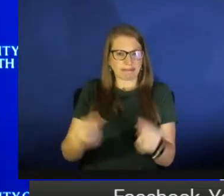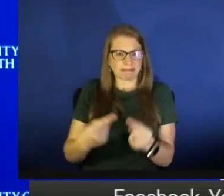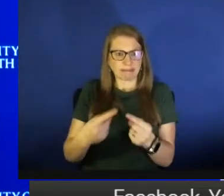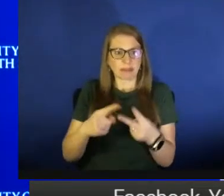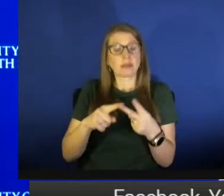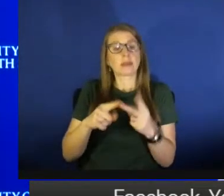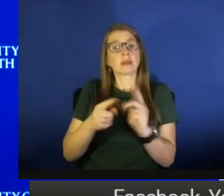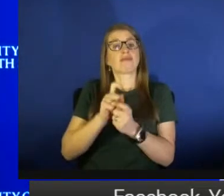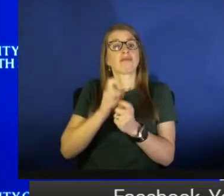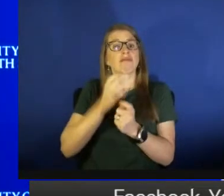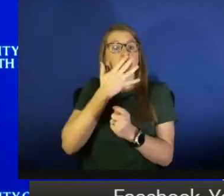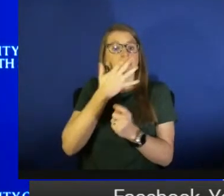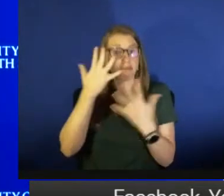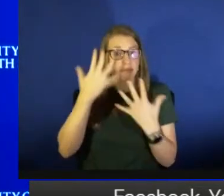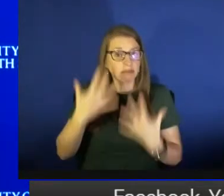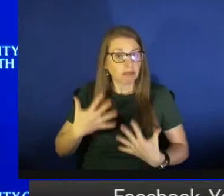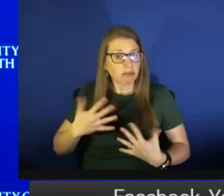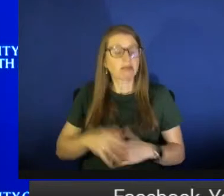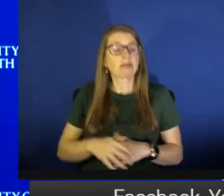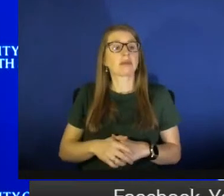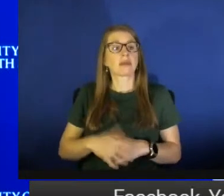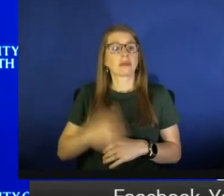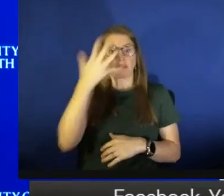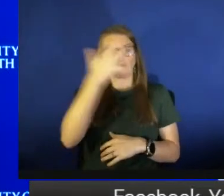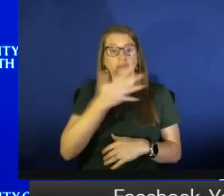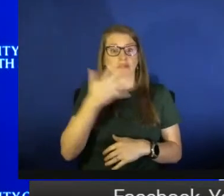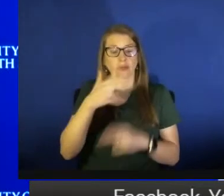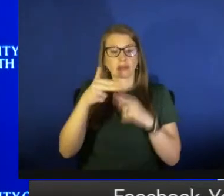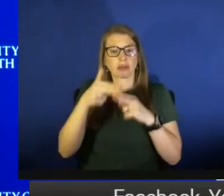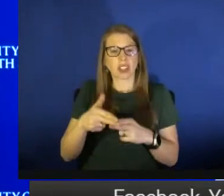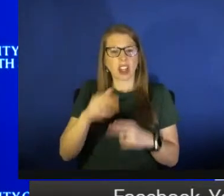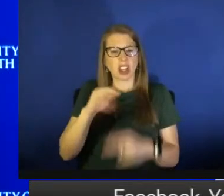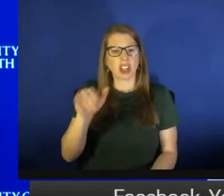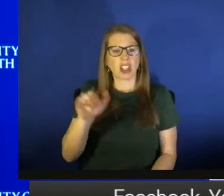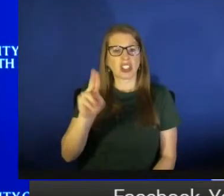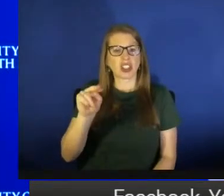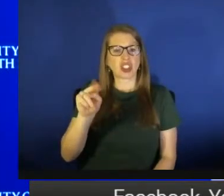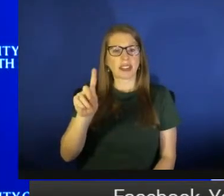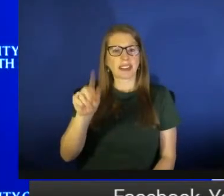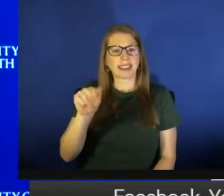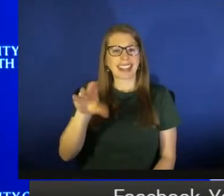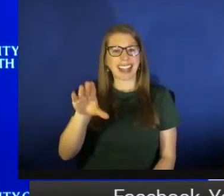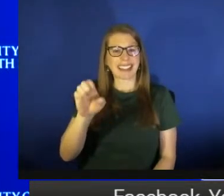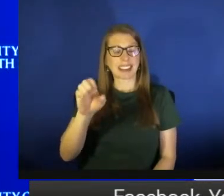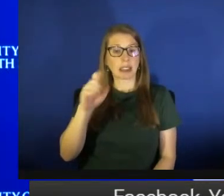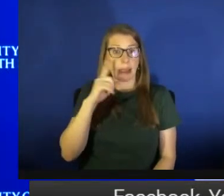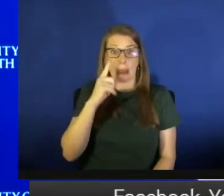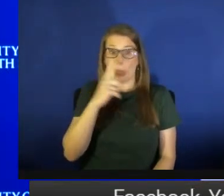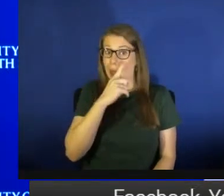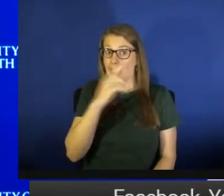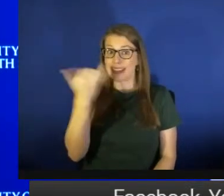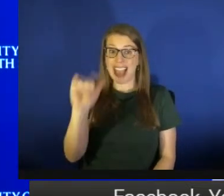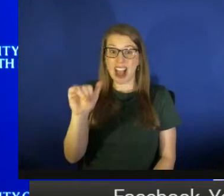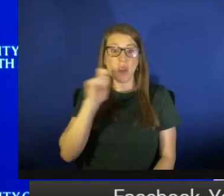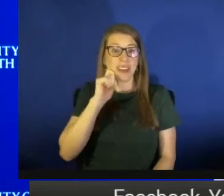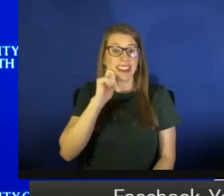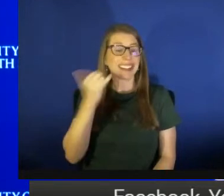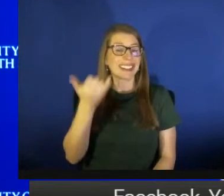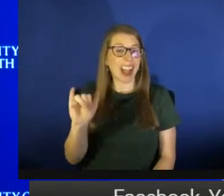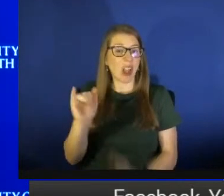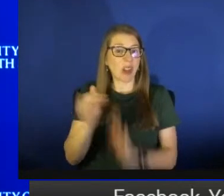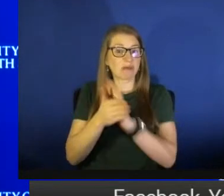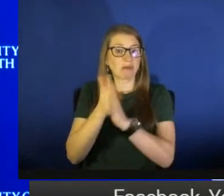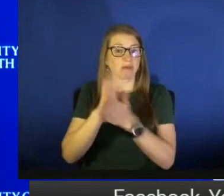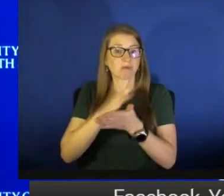color for what we call jaundice, so maybe they're getting a little bit yellow in their eyes and skin. But just